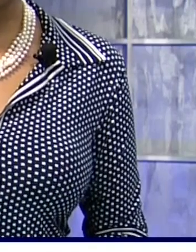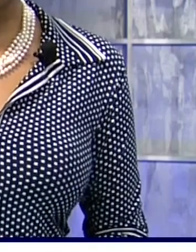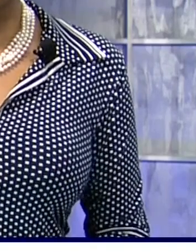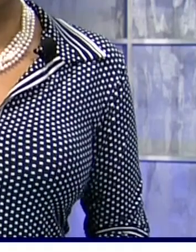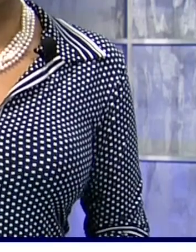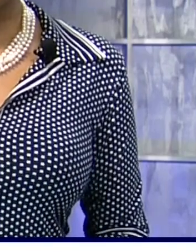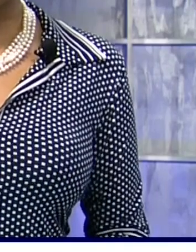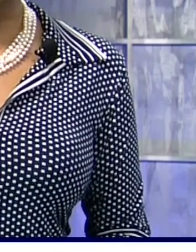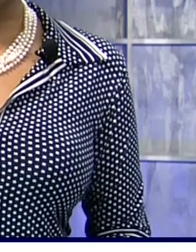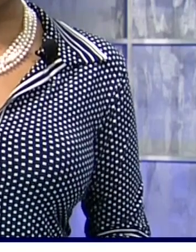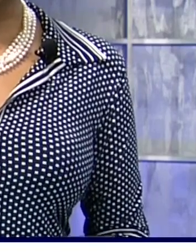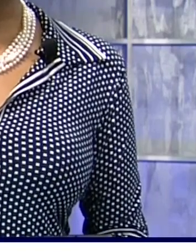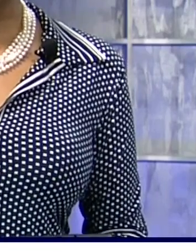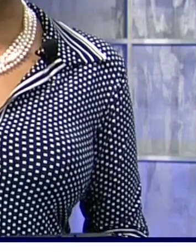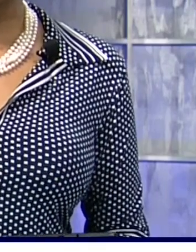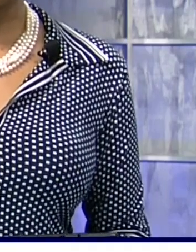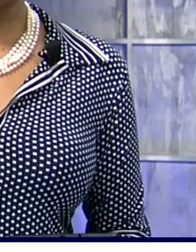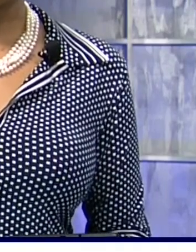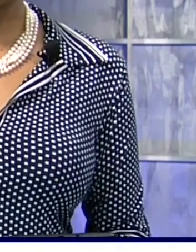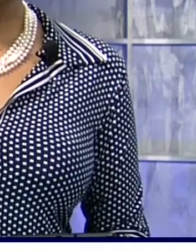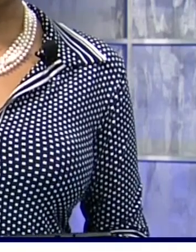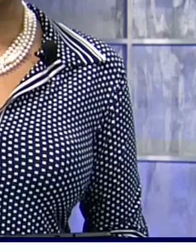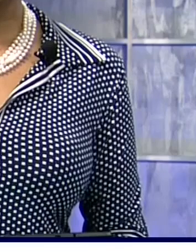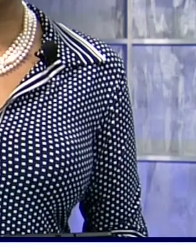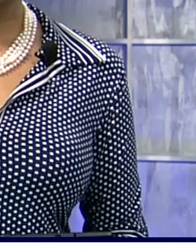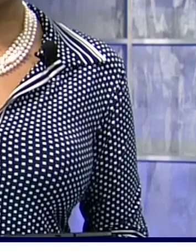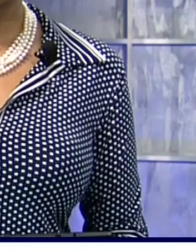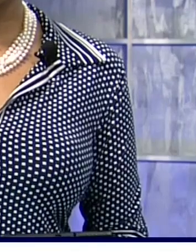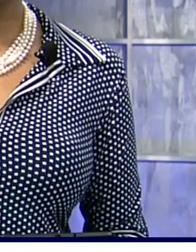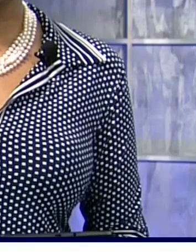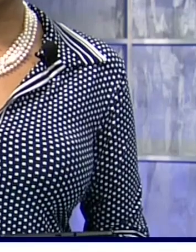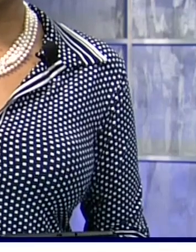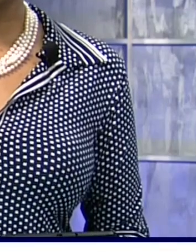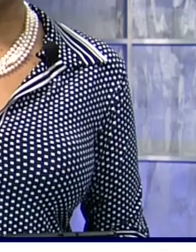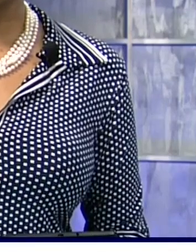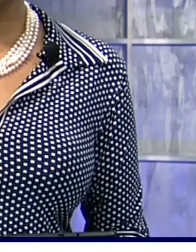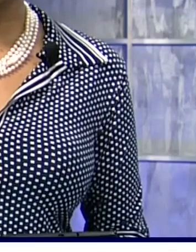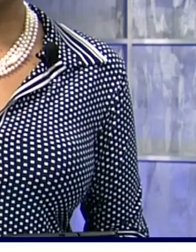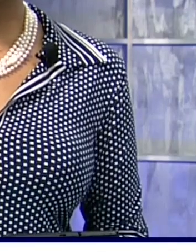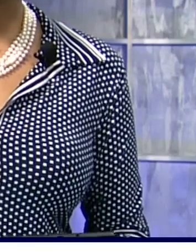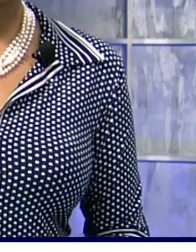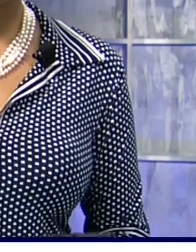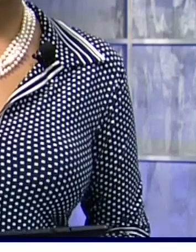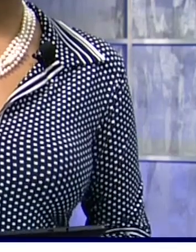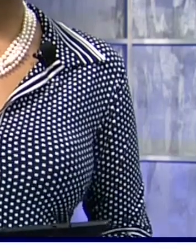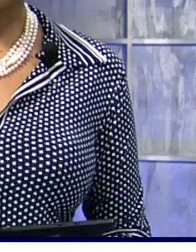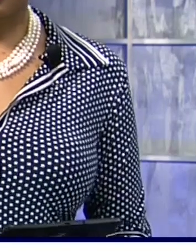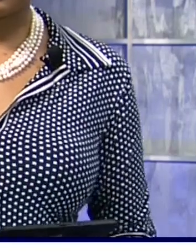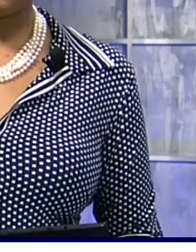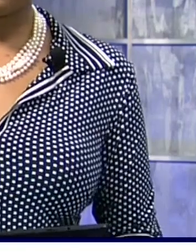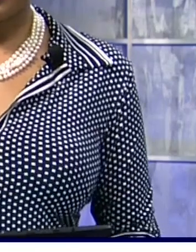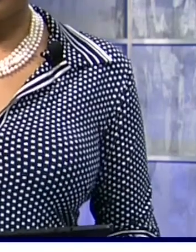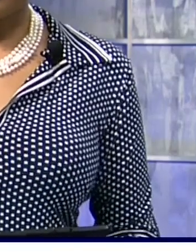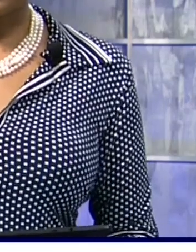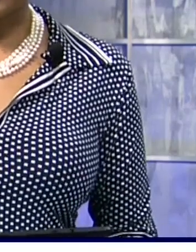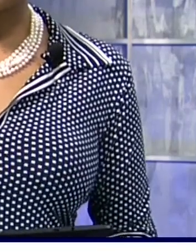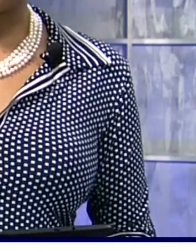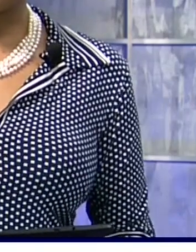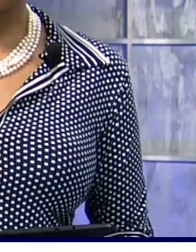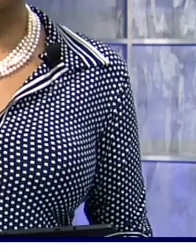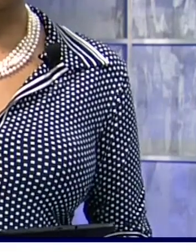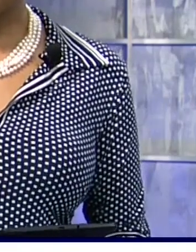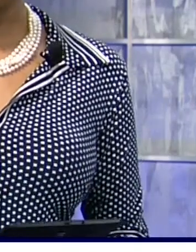estates. The public told not to get alarmed over some of the biodegradable food containers now on the market. A